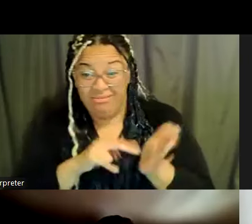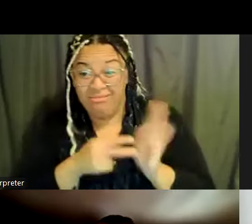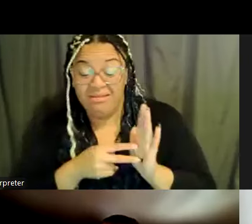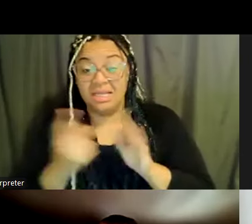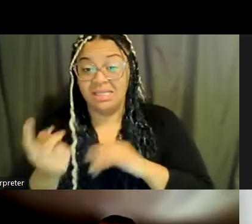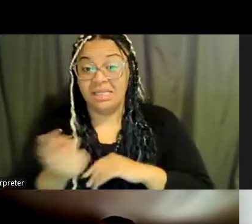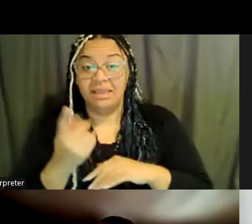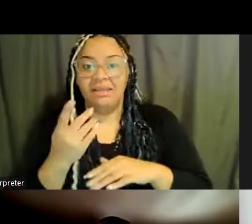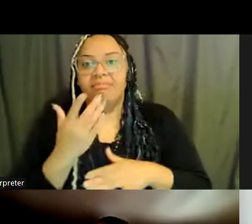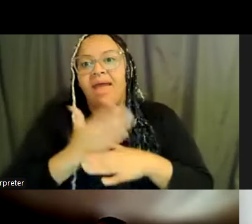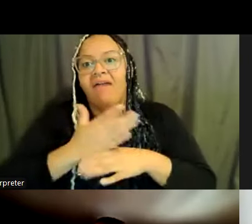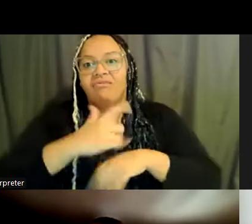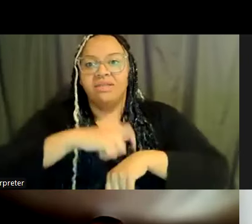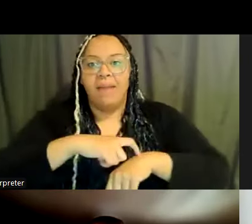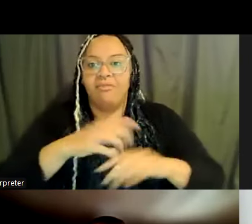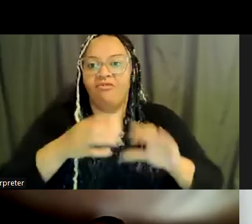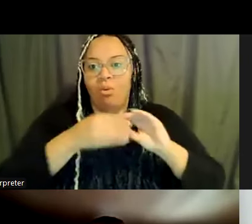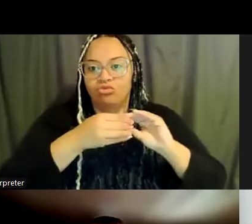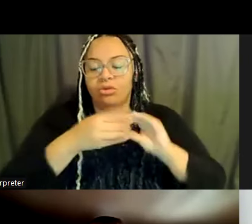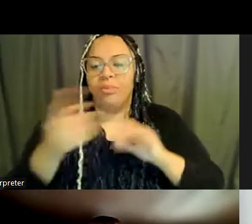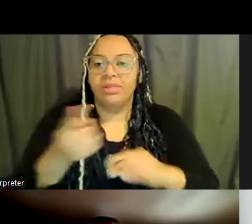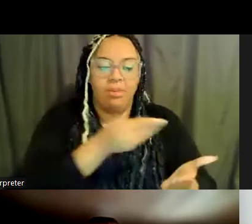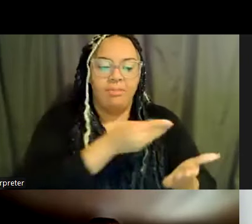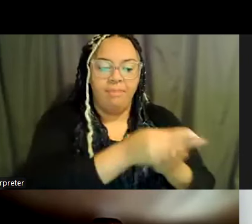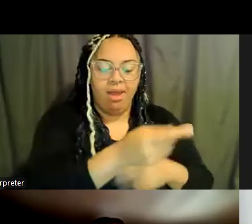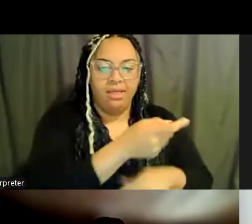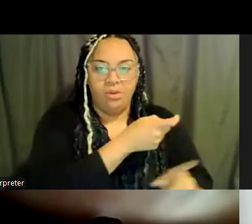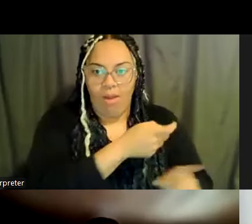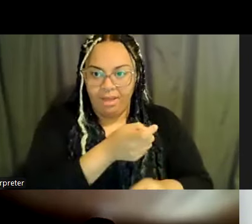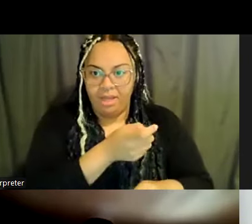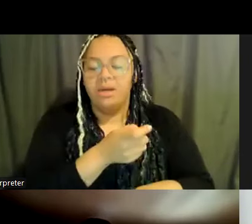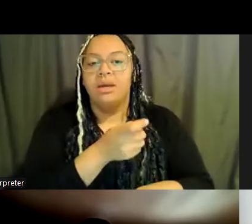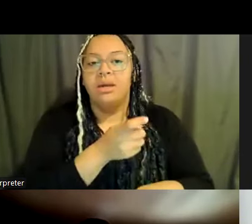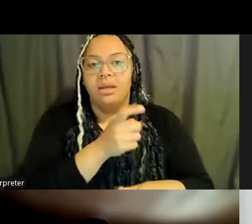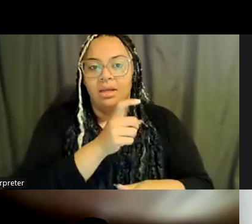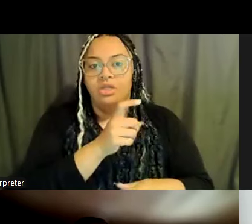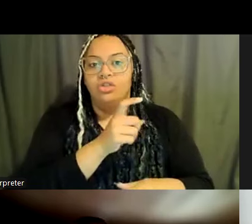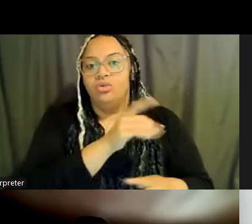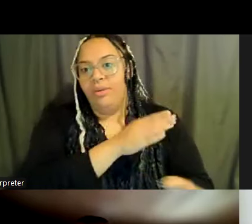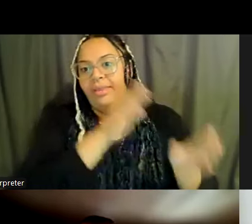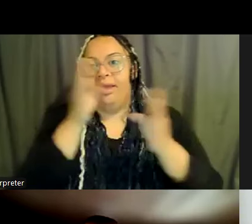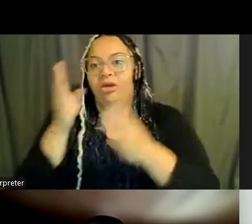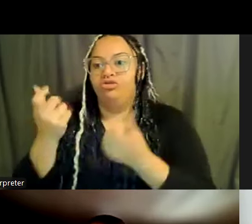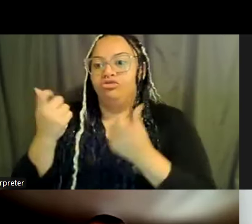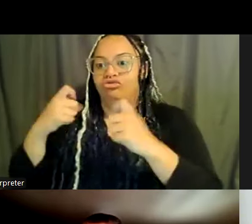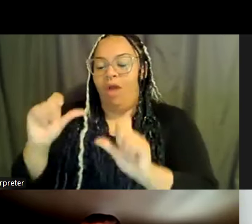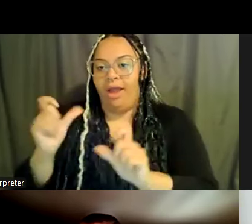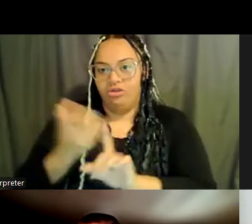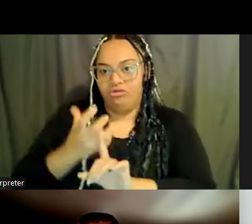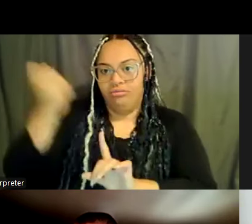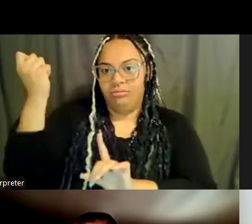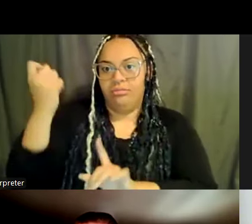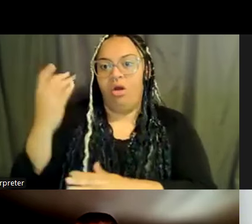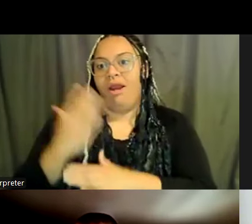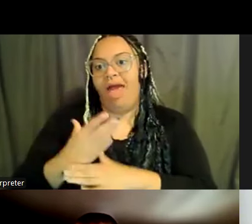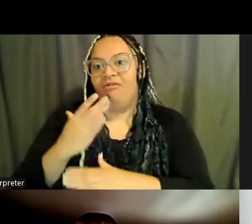the average time of ownership, so when someone purchased a firearm to when they made a suicide attempt, on average was